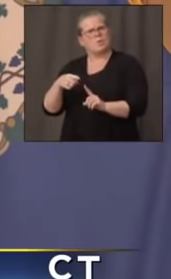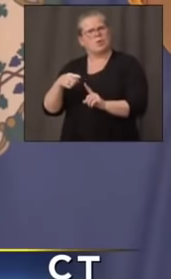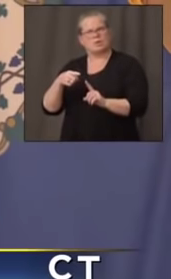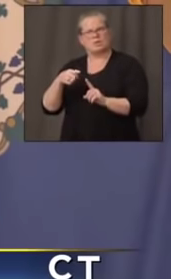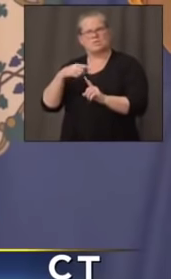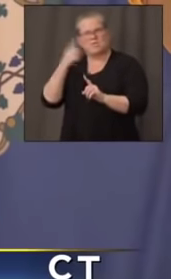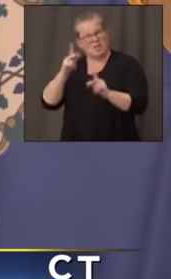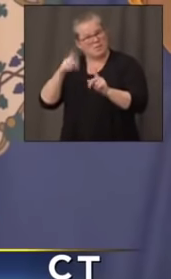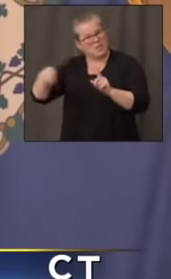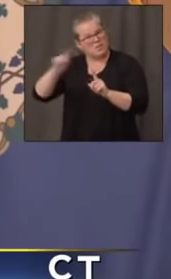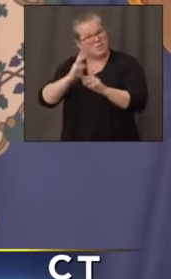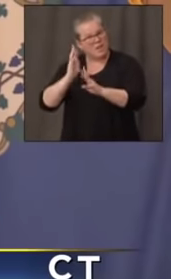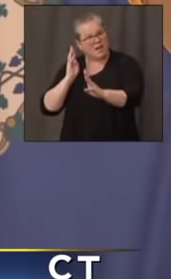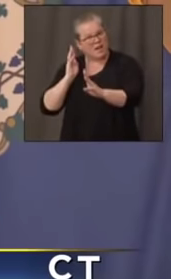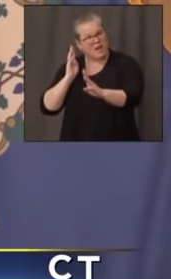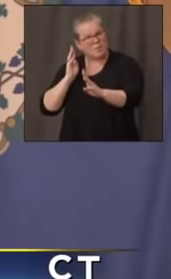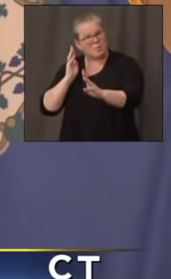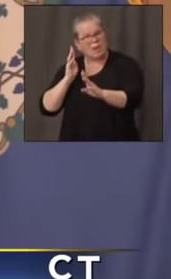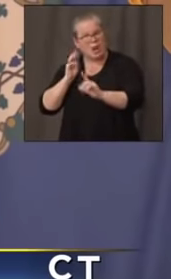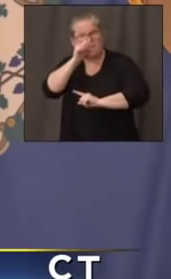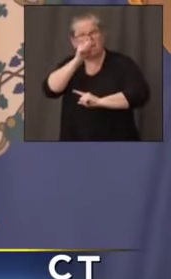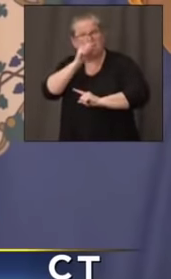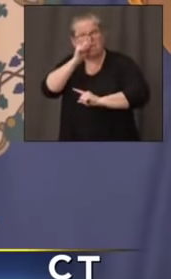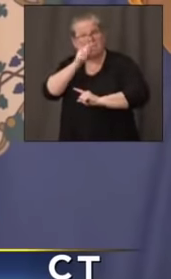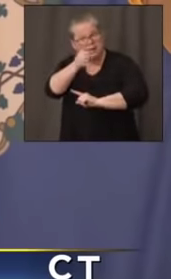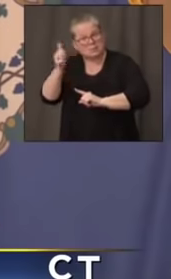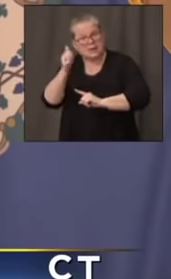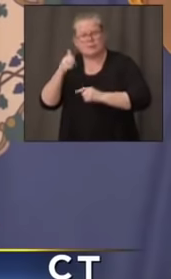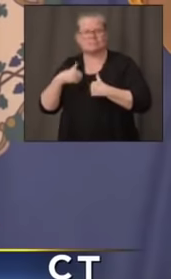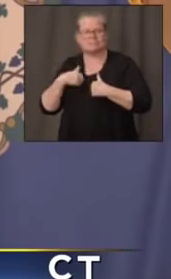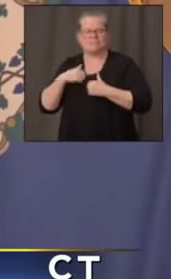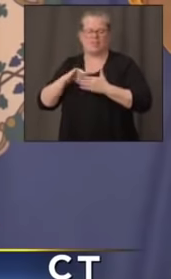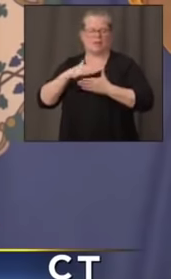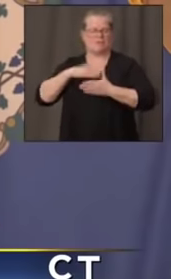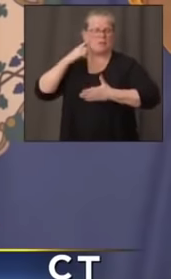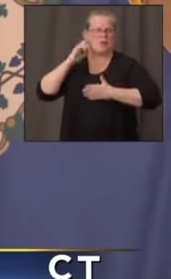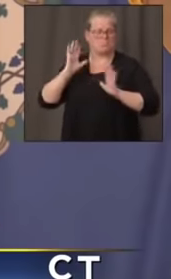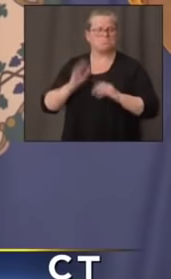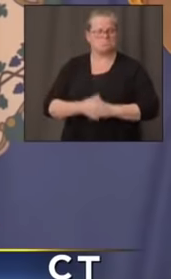That's my thoughts. Thanks, Governor. Thanks, Max.